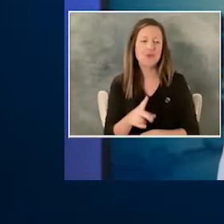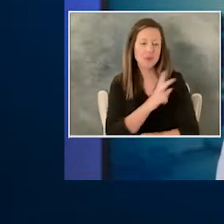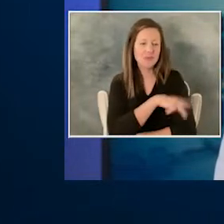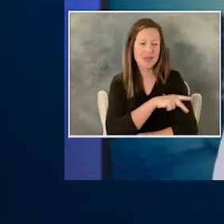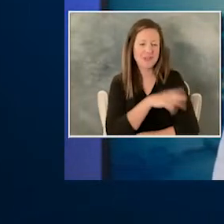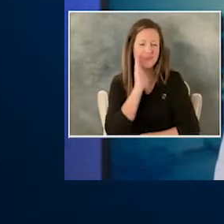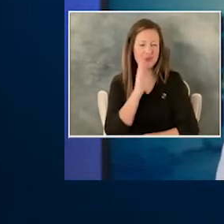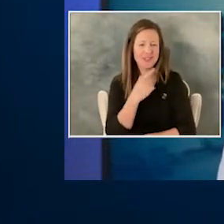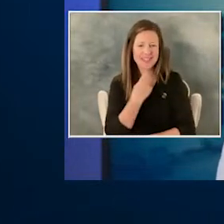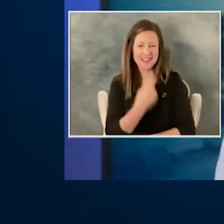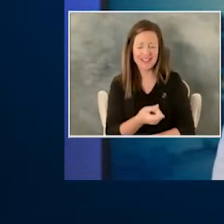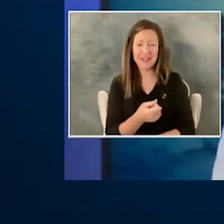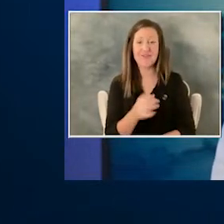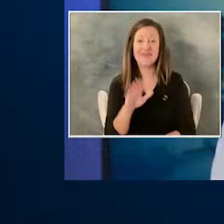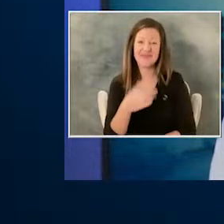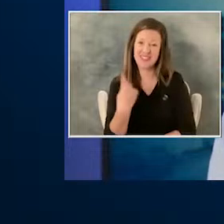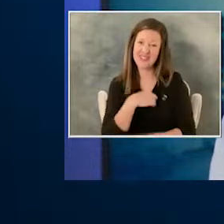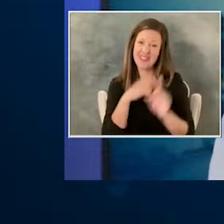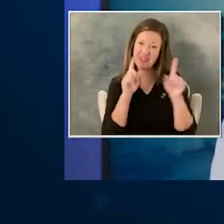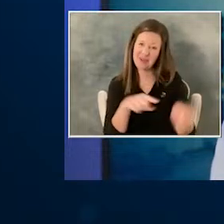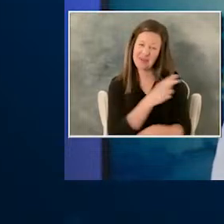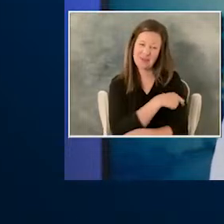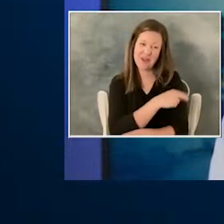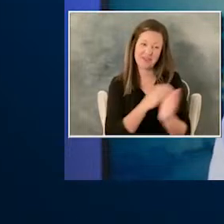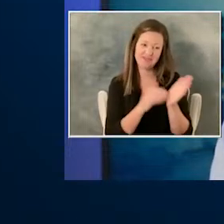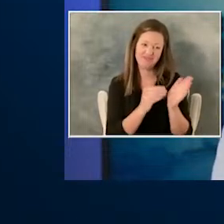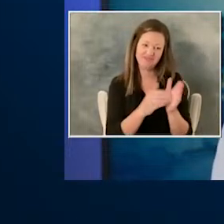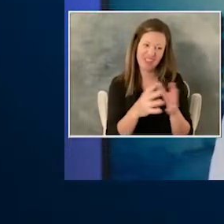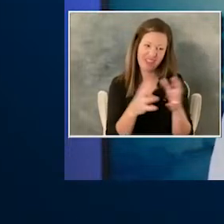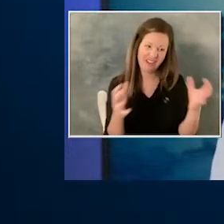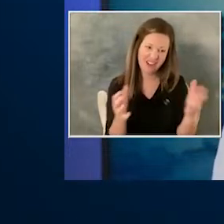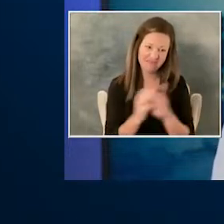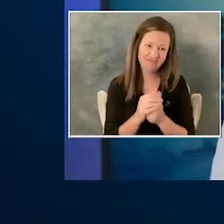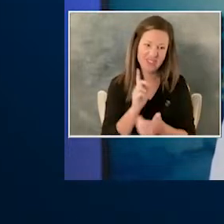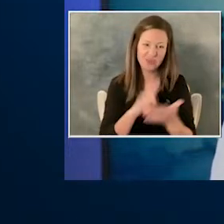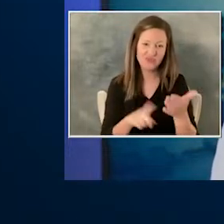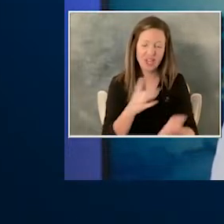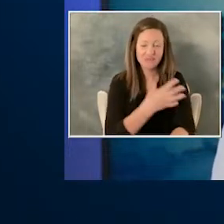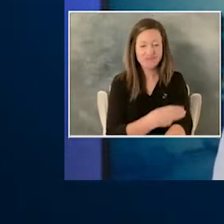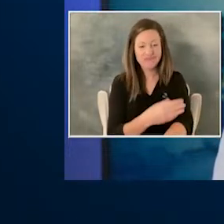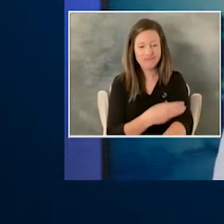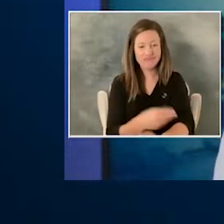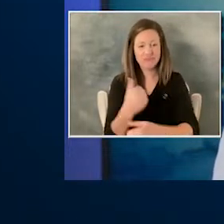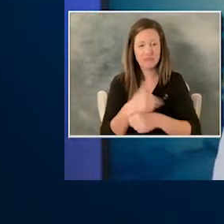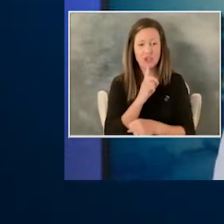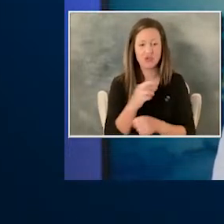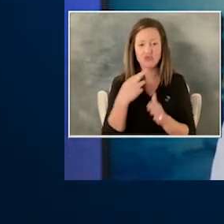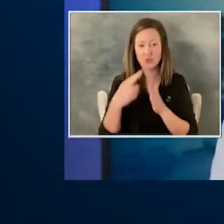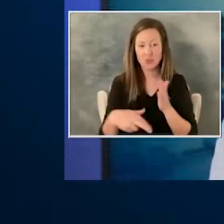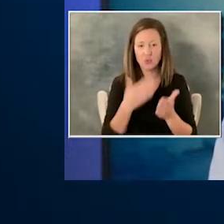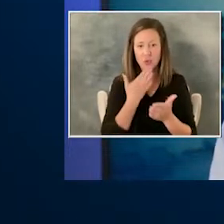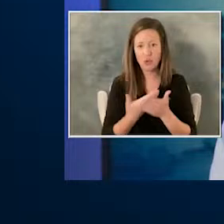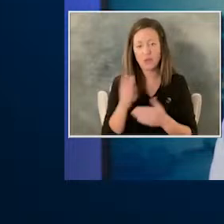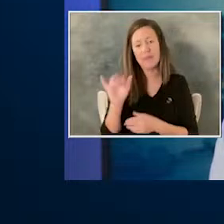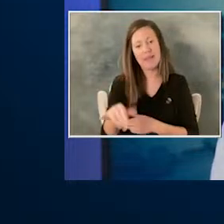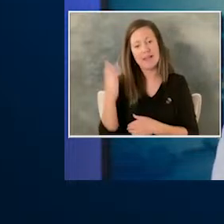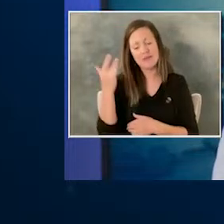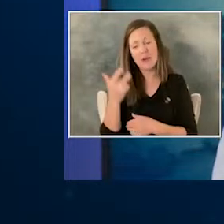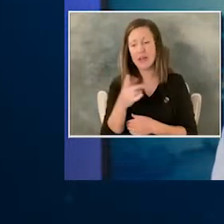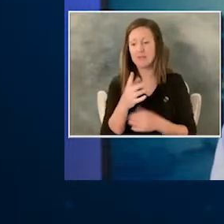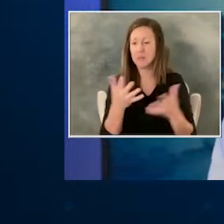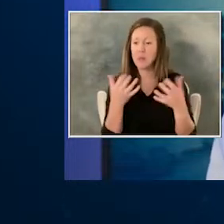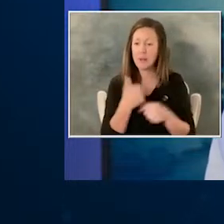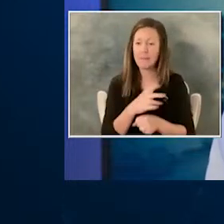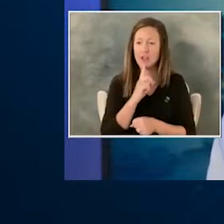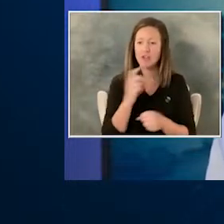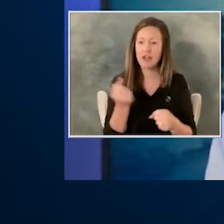we are at the hospital a lot just to check the labs and make sure everything's going well, and that's why we do it, just to try to get everything as good